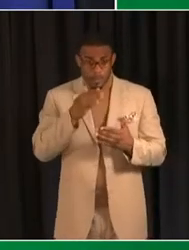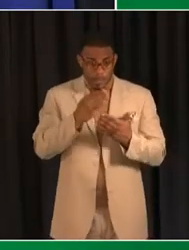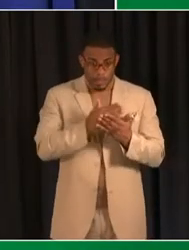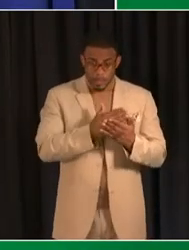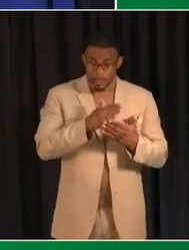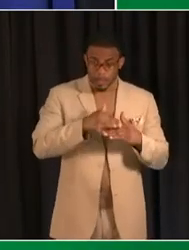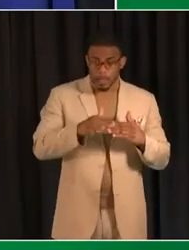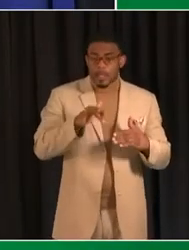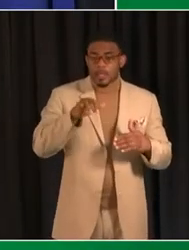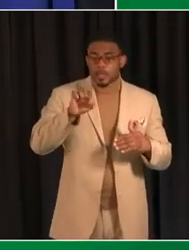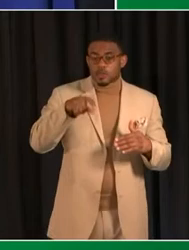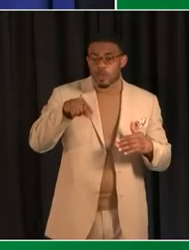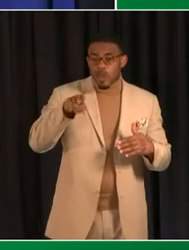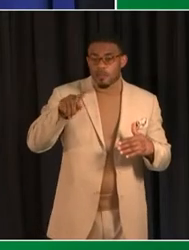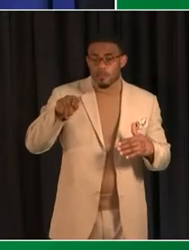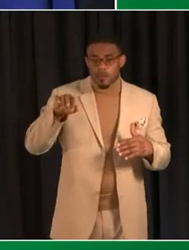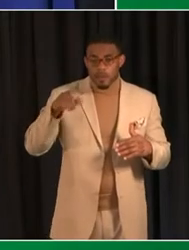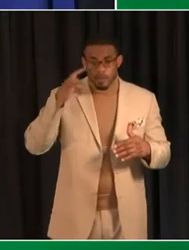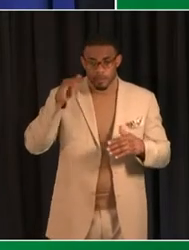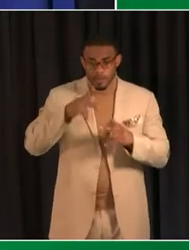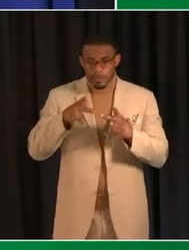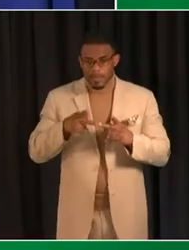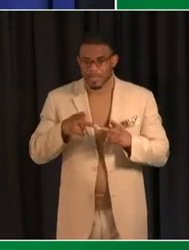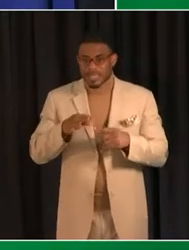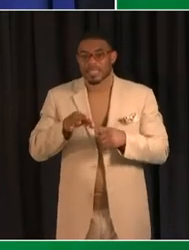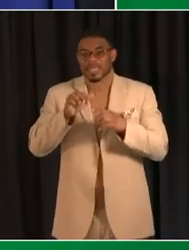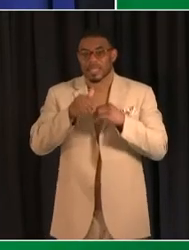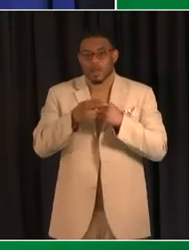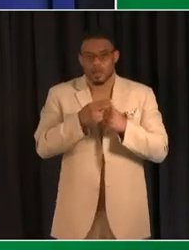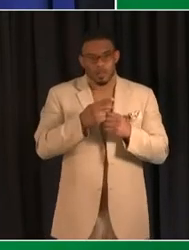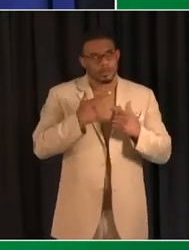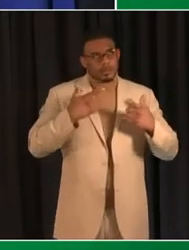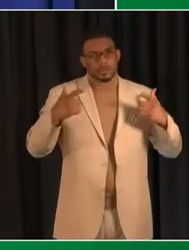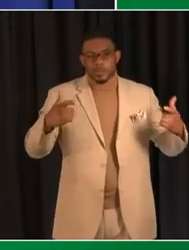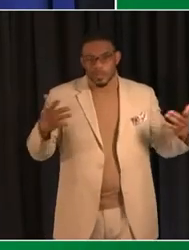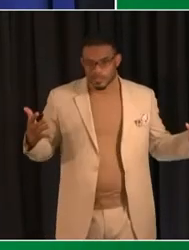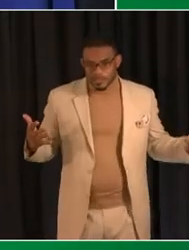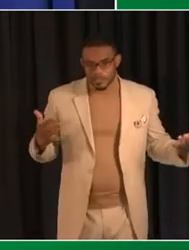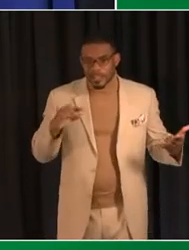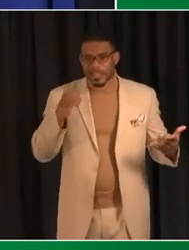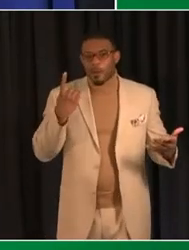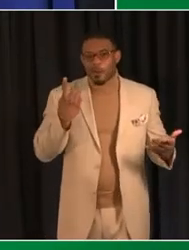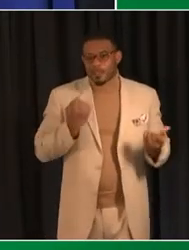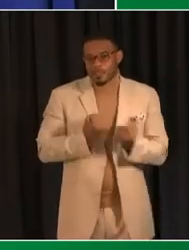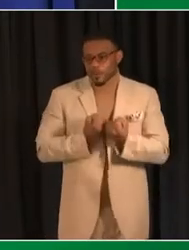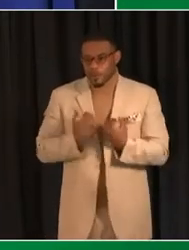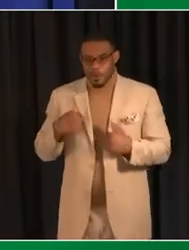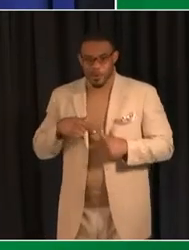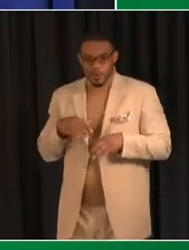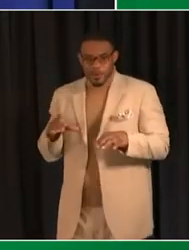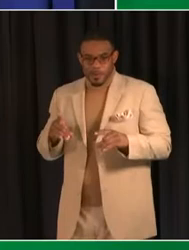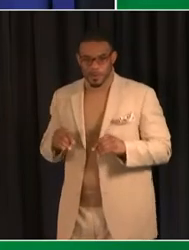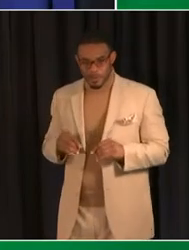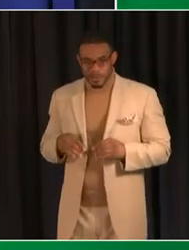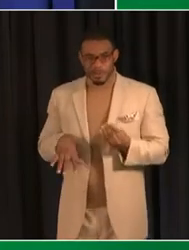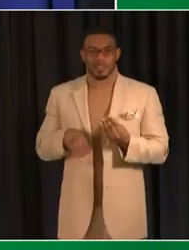in order to be listed on the platform, the square footage of these spaces, particularly in the hotel industry, are so large, they can always